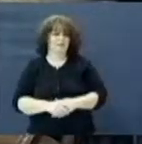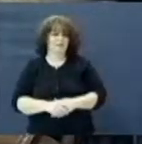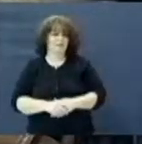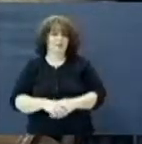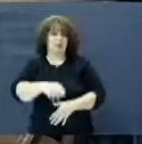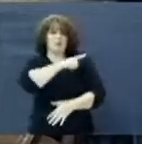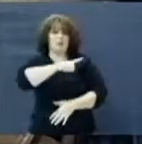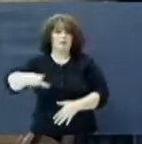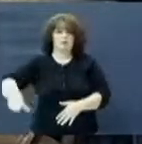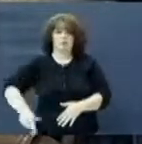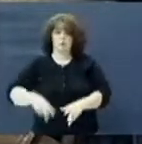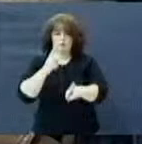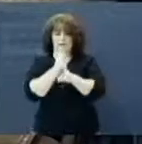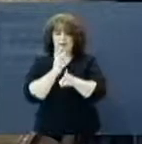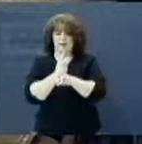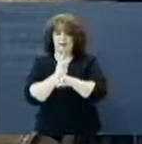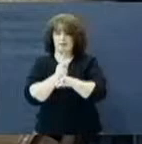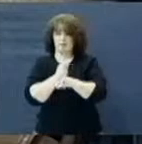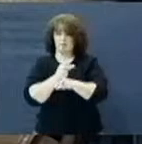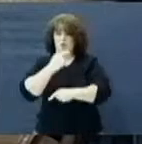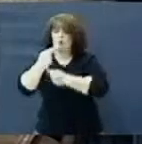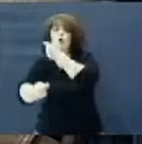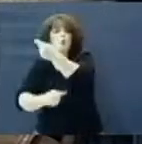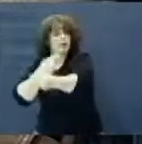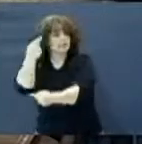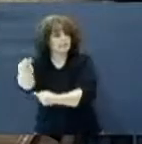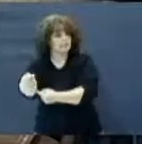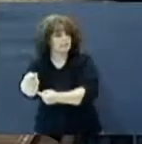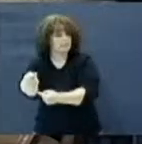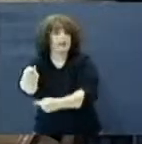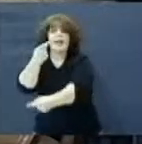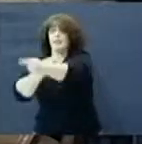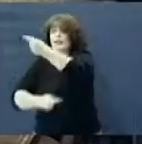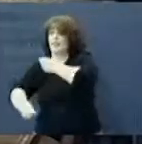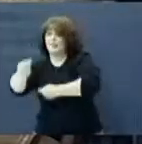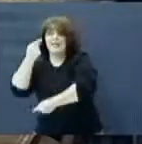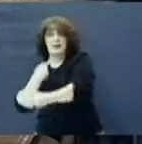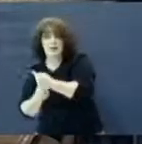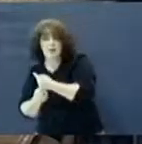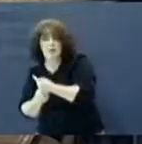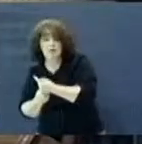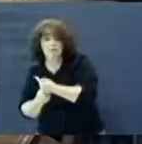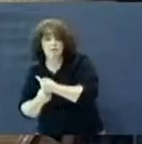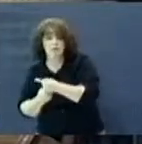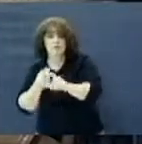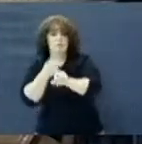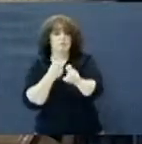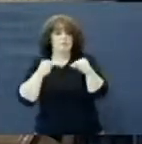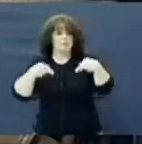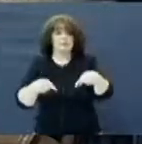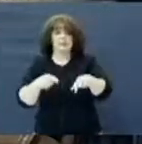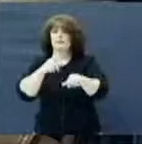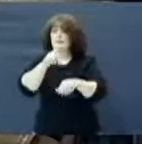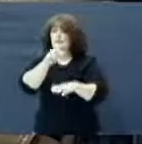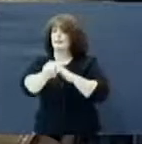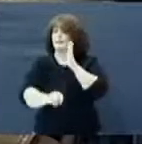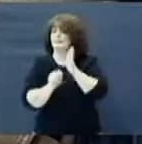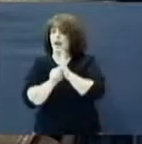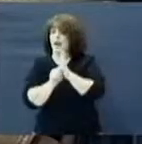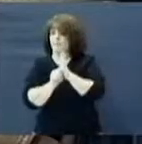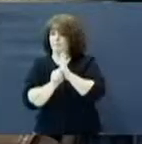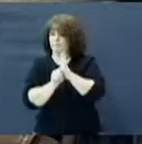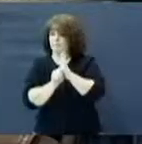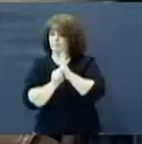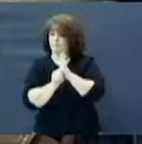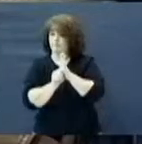The Lord shall preserve thy going out and thy coming in from this time forth